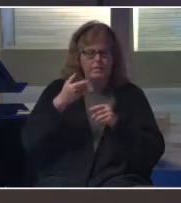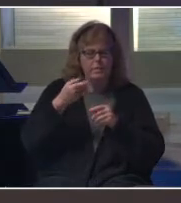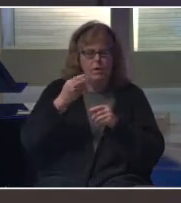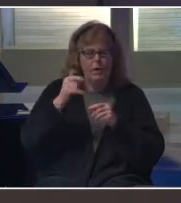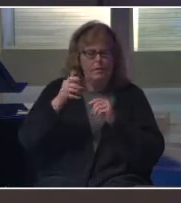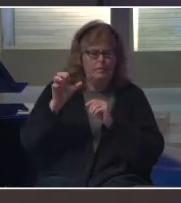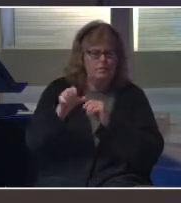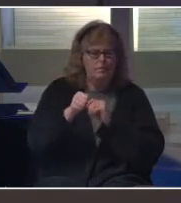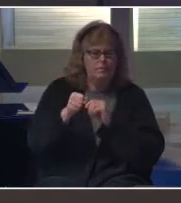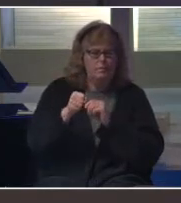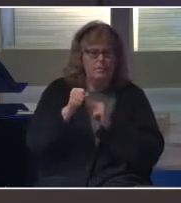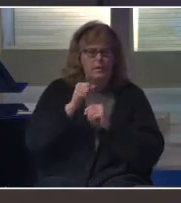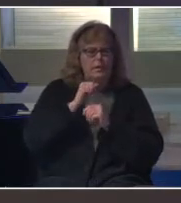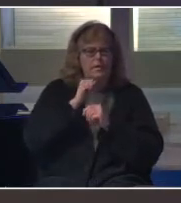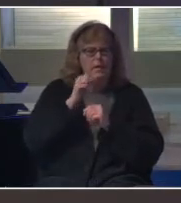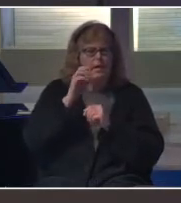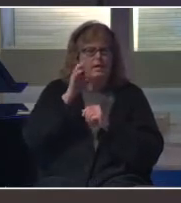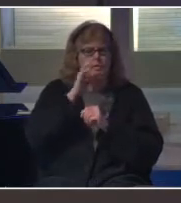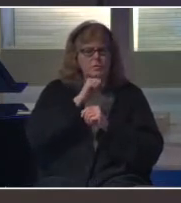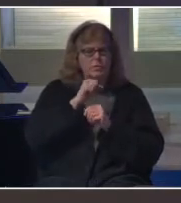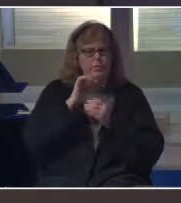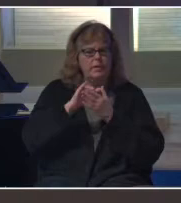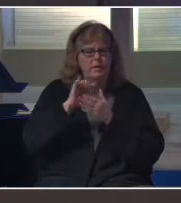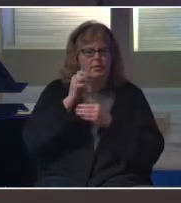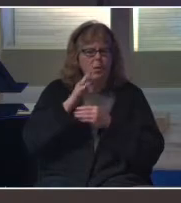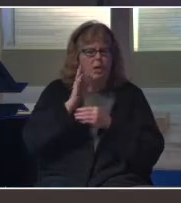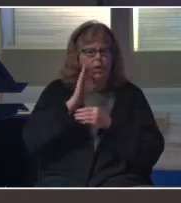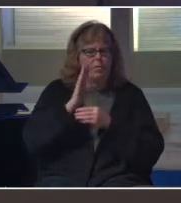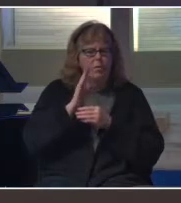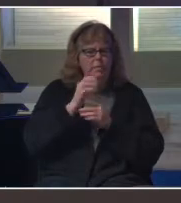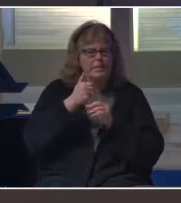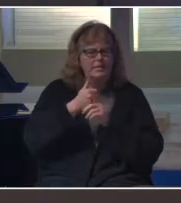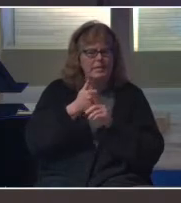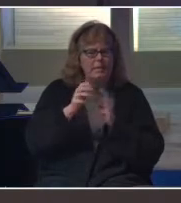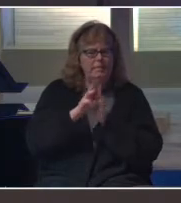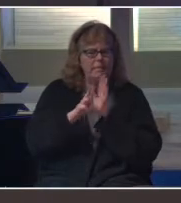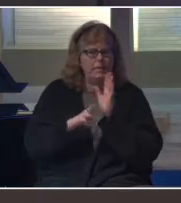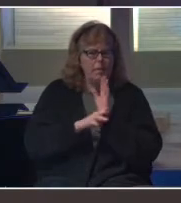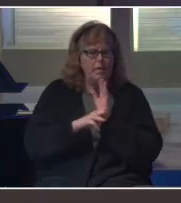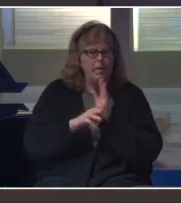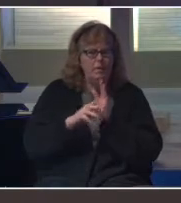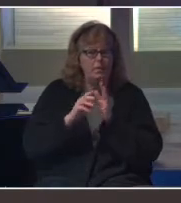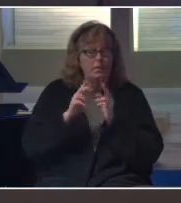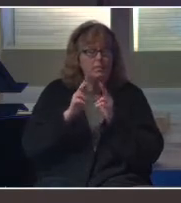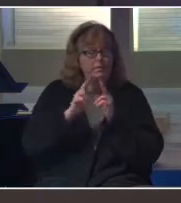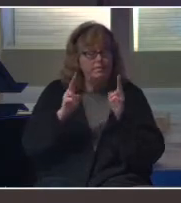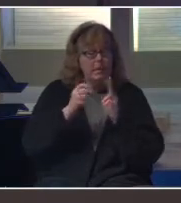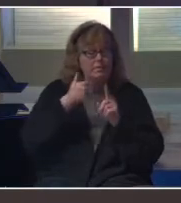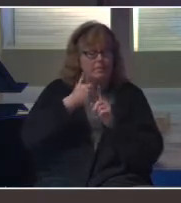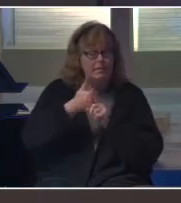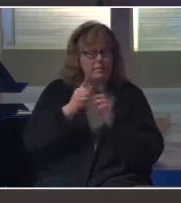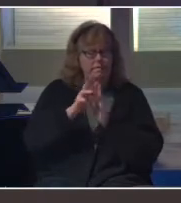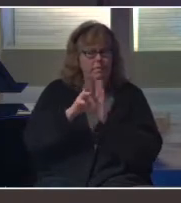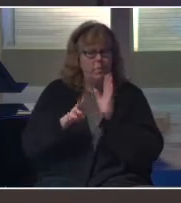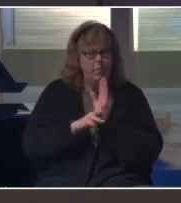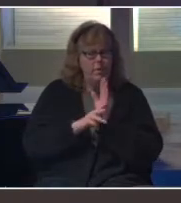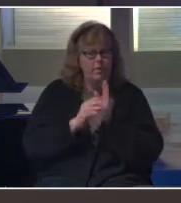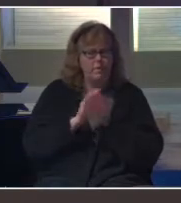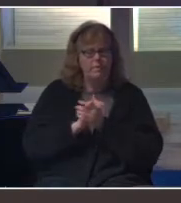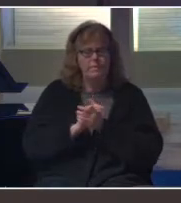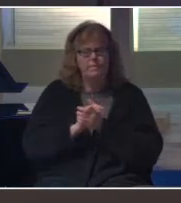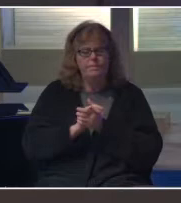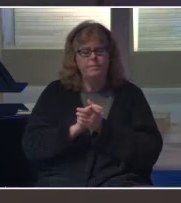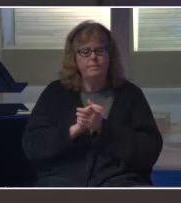They were not assuming or predicting that Jacob would be self-willed, which we see in Scripture. He was very self-willed. So in